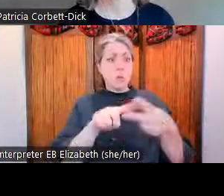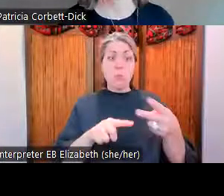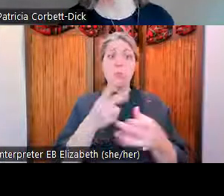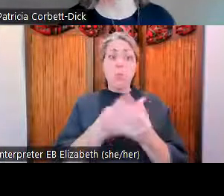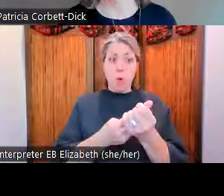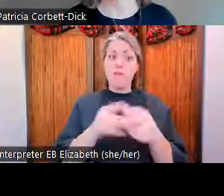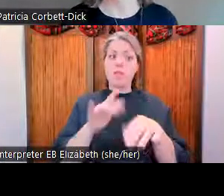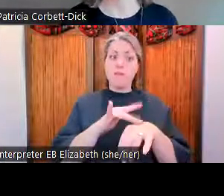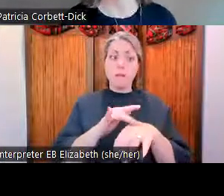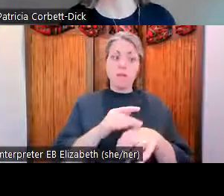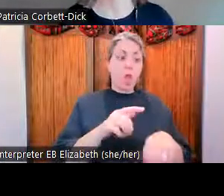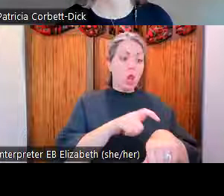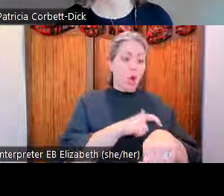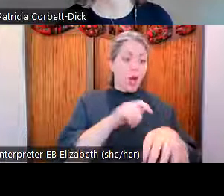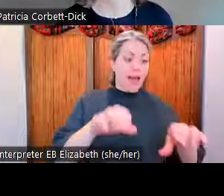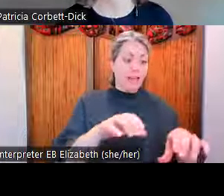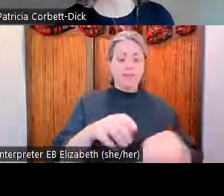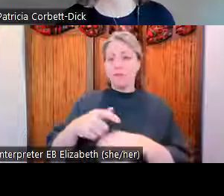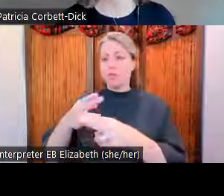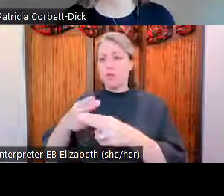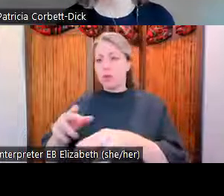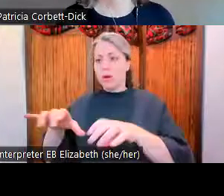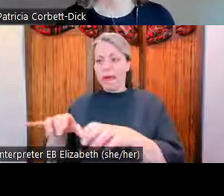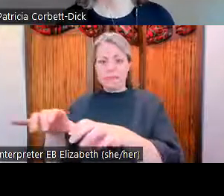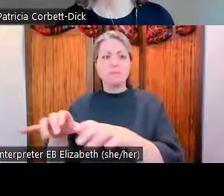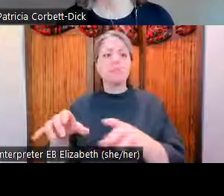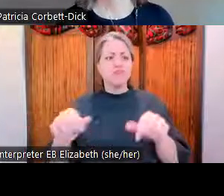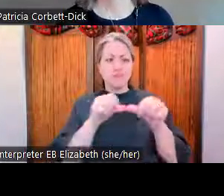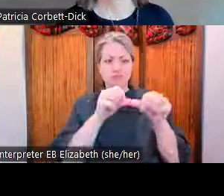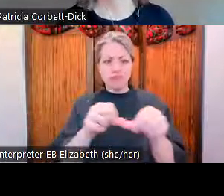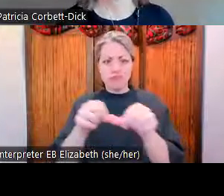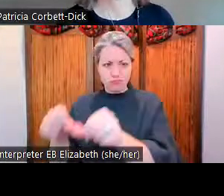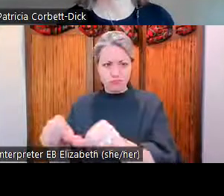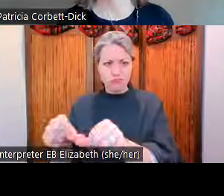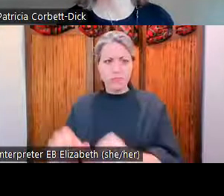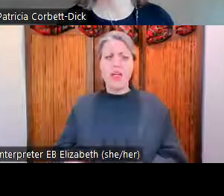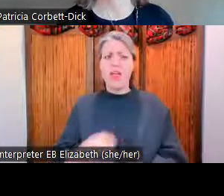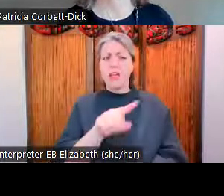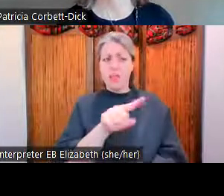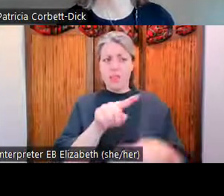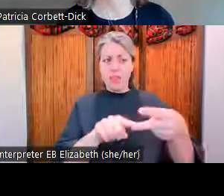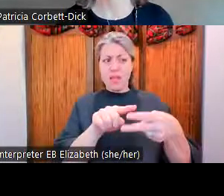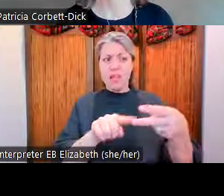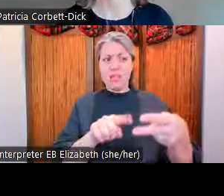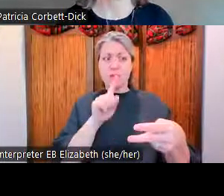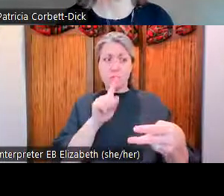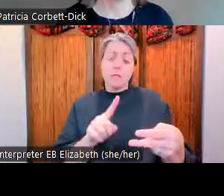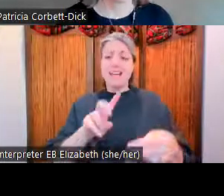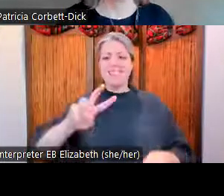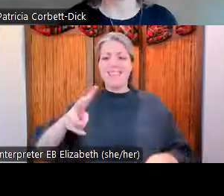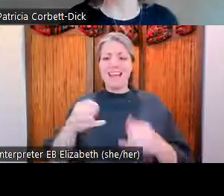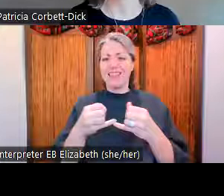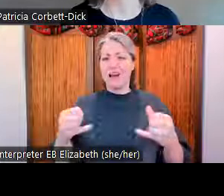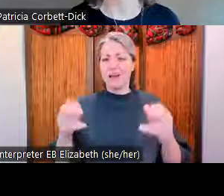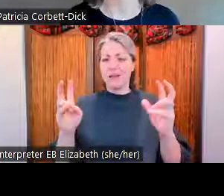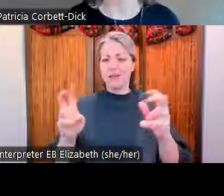long-acting forms are FDA approved for children 6 and up. They're considered second-line medicines, but again, for kids